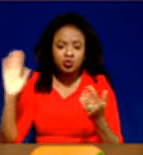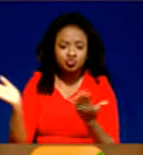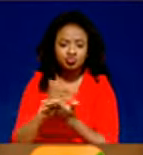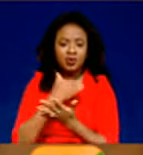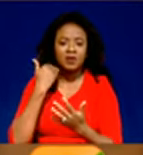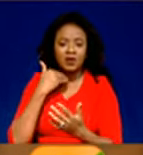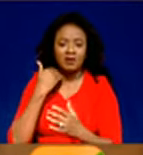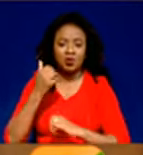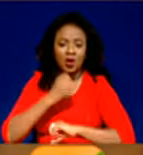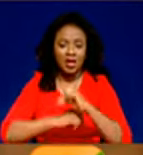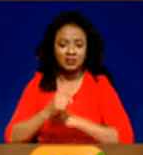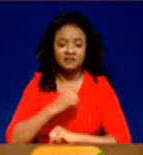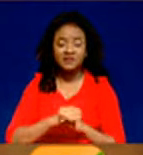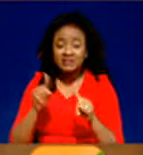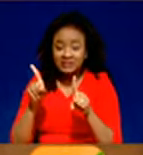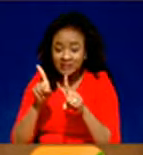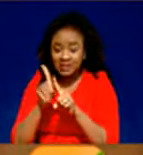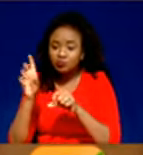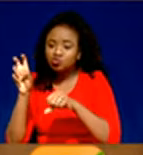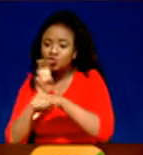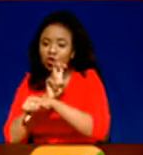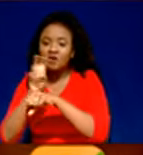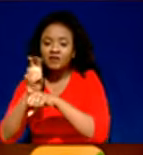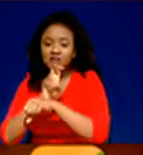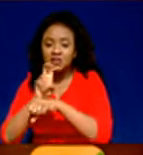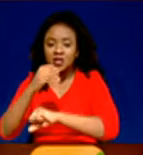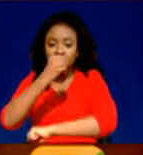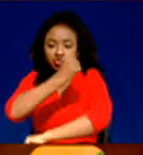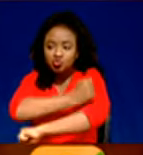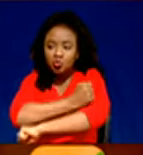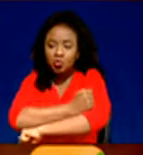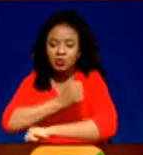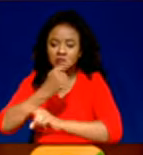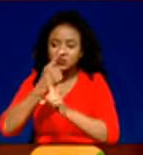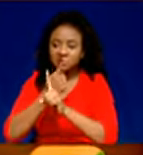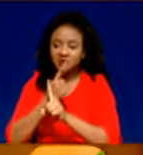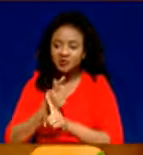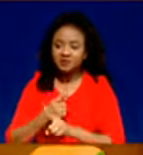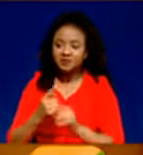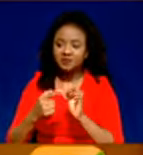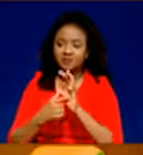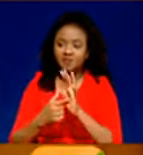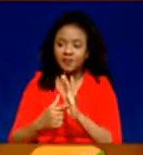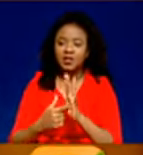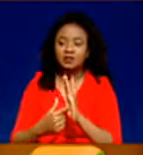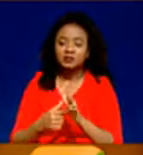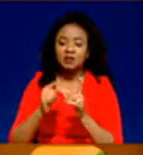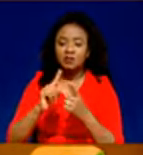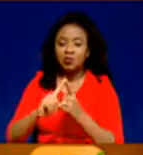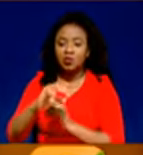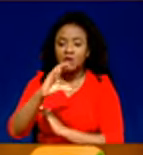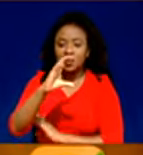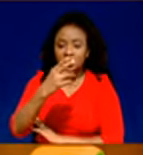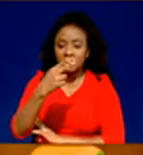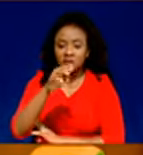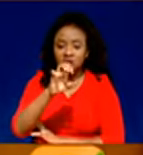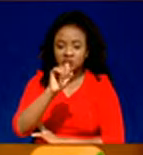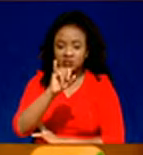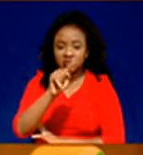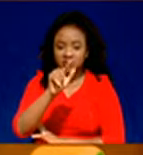following schools: Chesitet Primary School, Cheptulel High School,